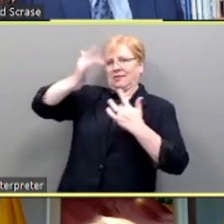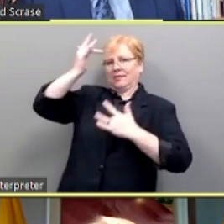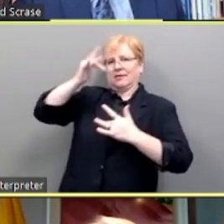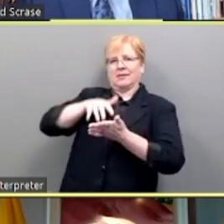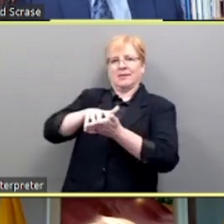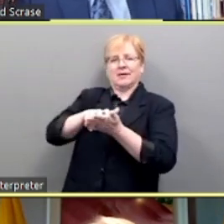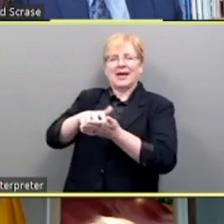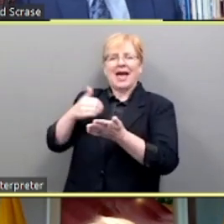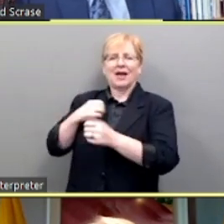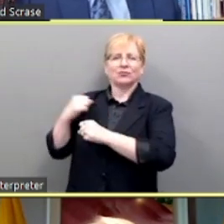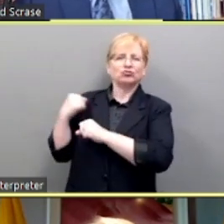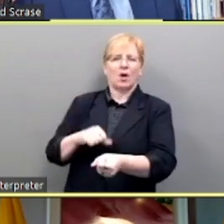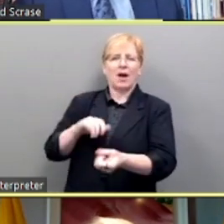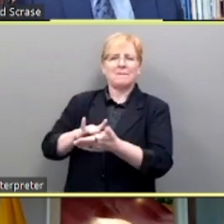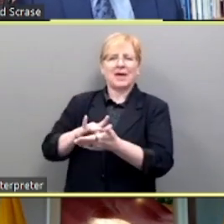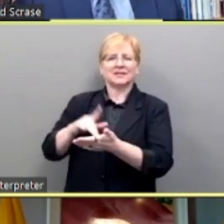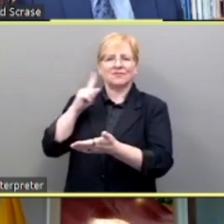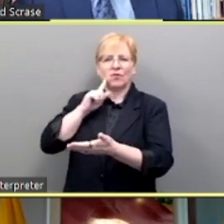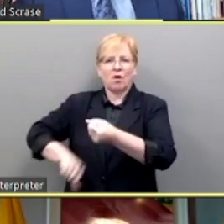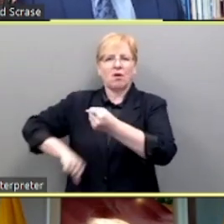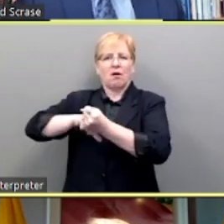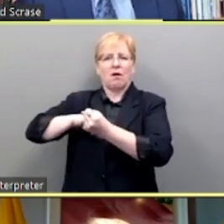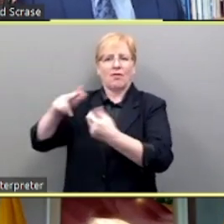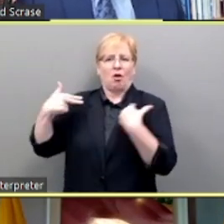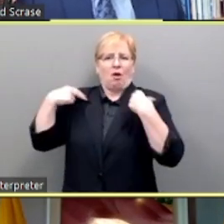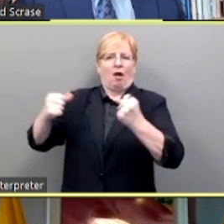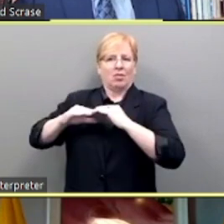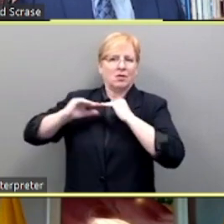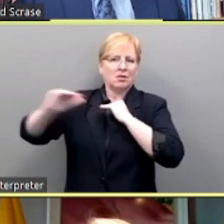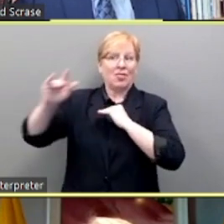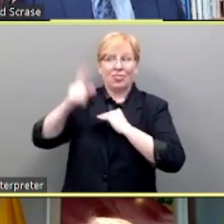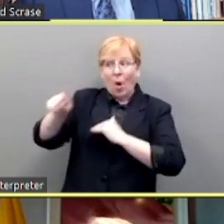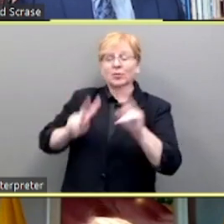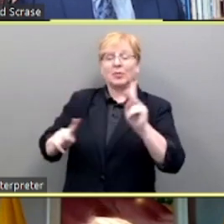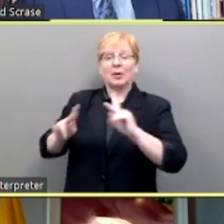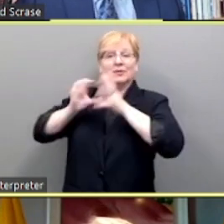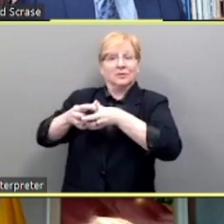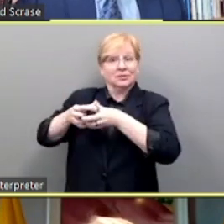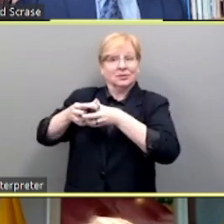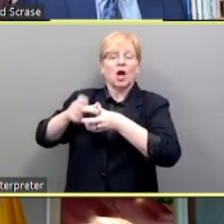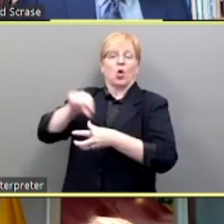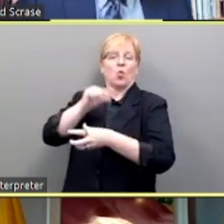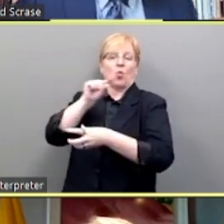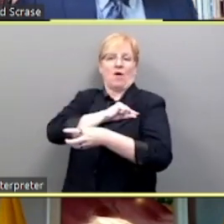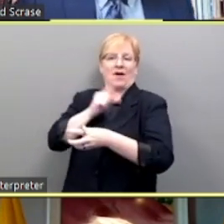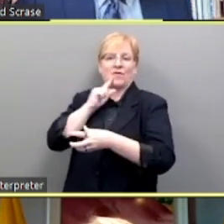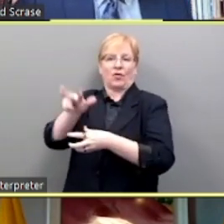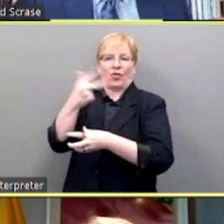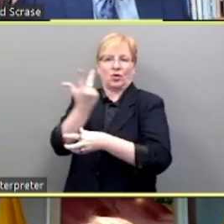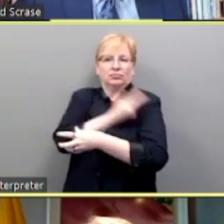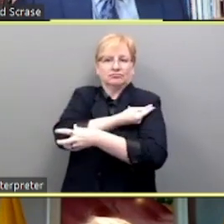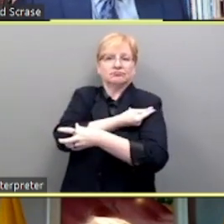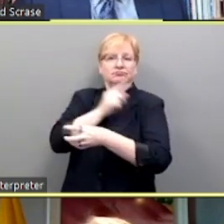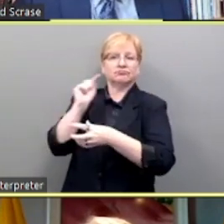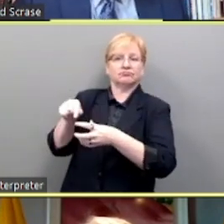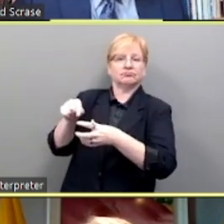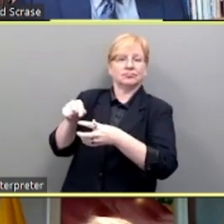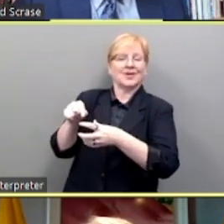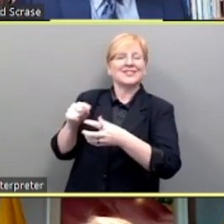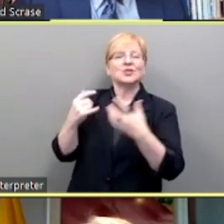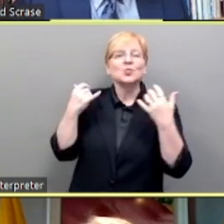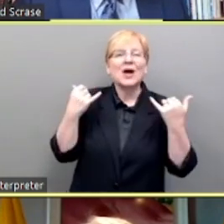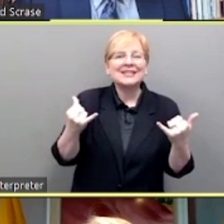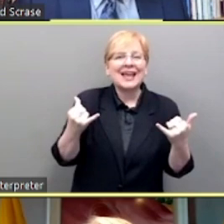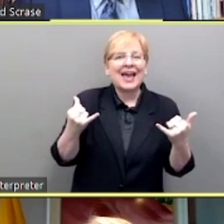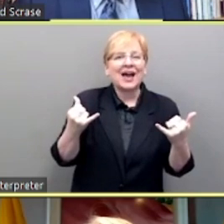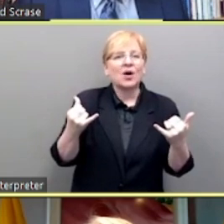medication, for those are the ones who are qualified. And this time we're really asking you to get